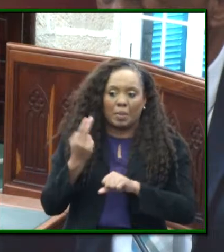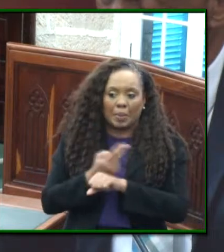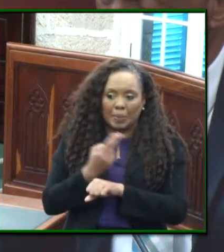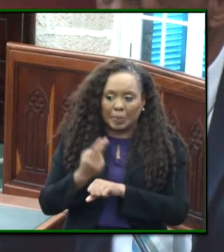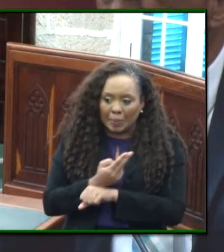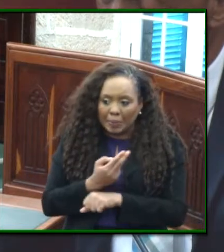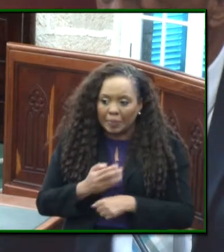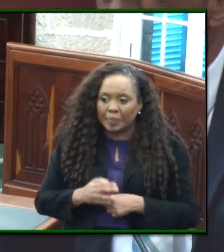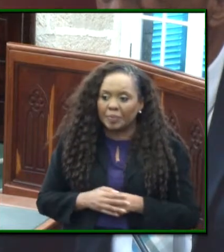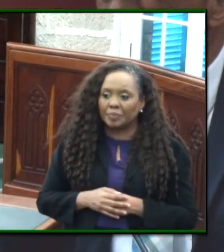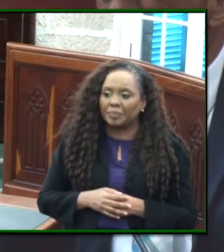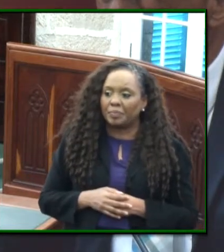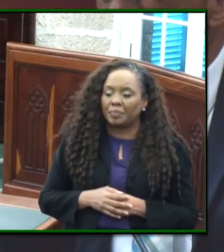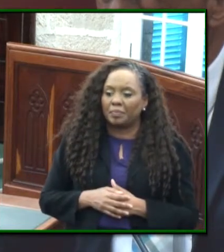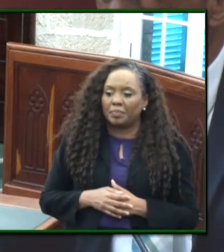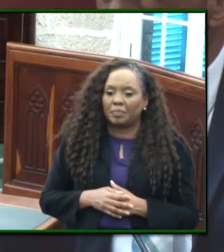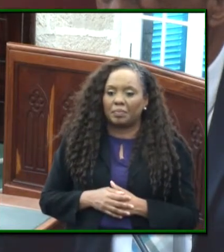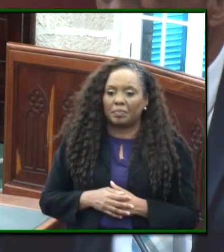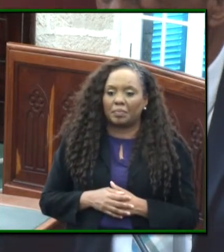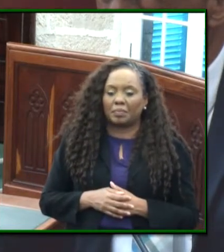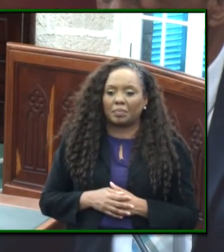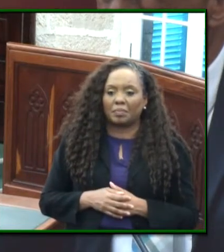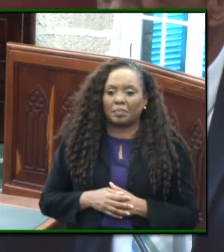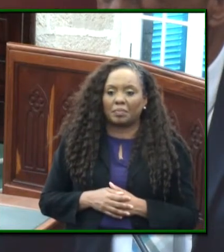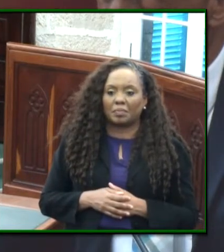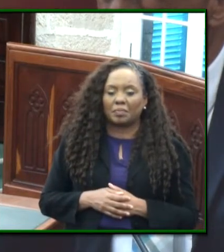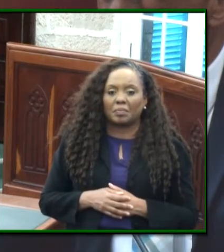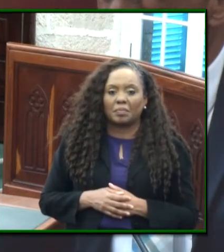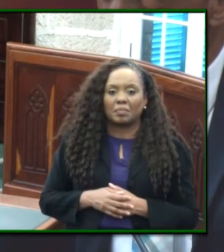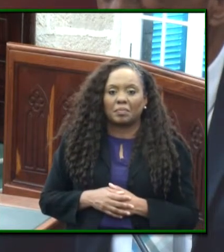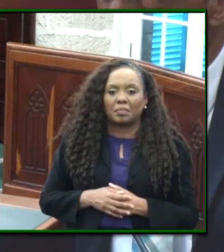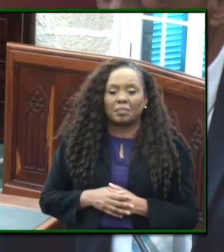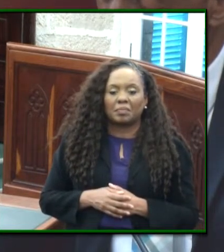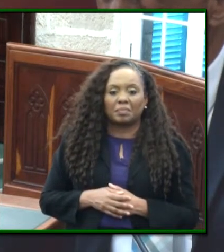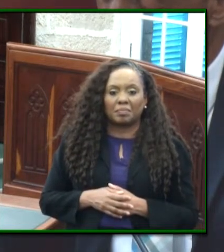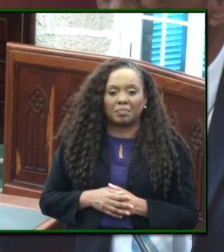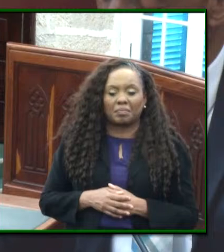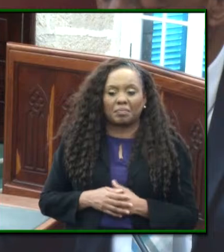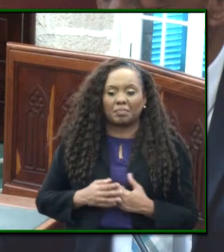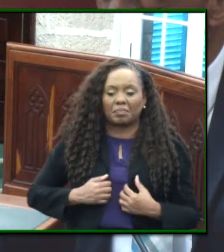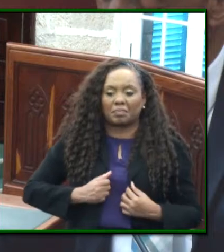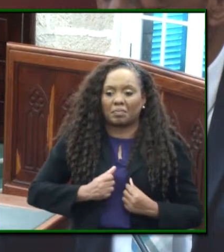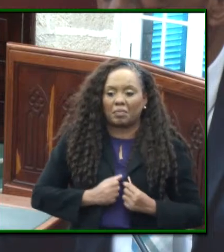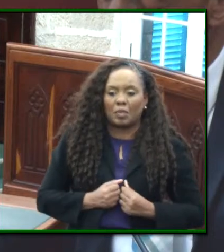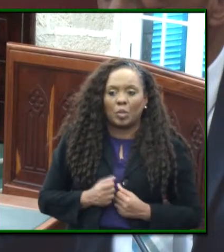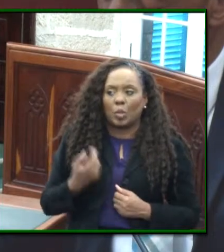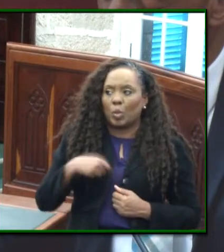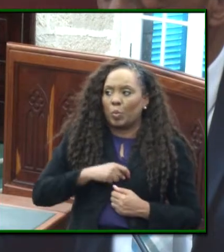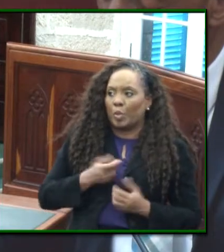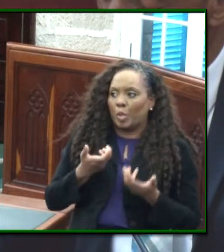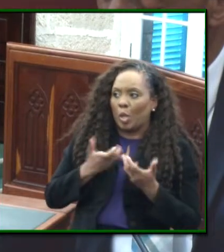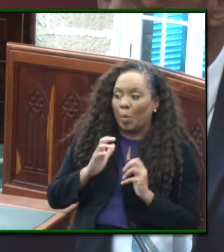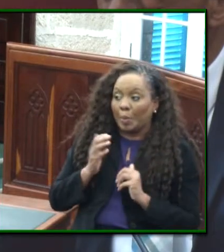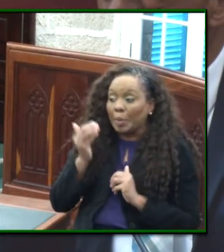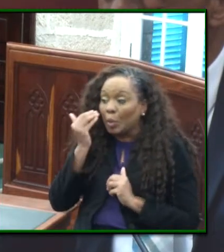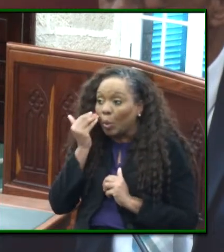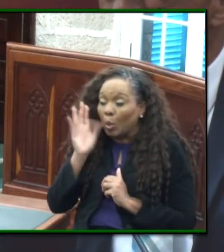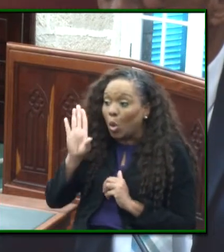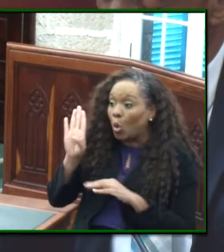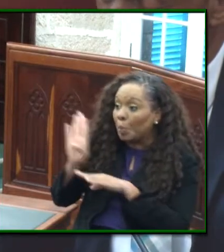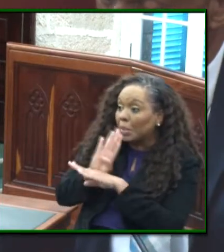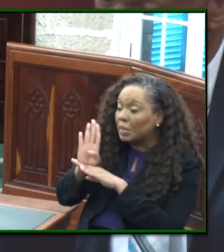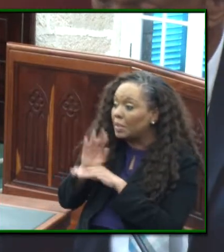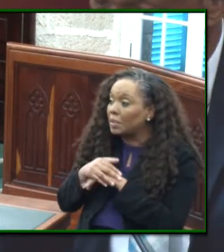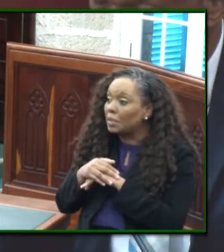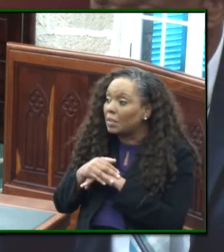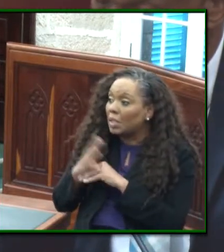and it is not about trying to peep into anybody's business or invade anybody's privacy. It